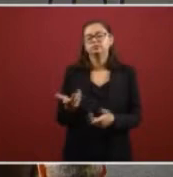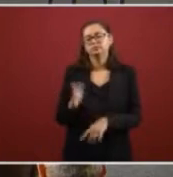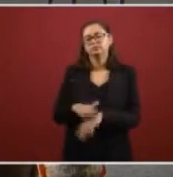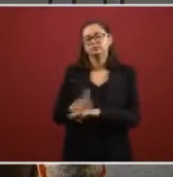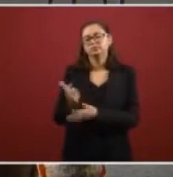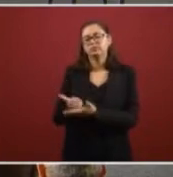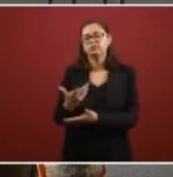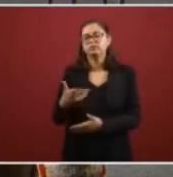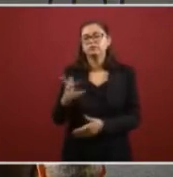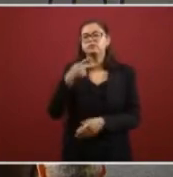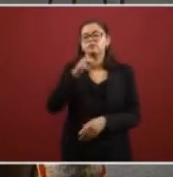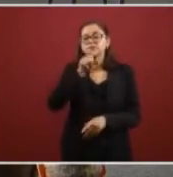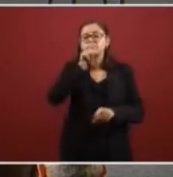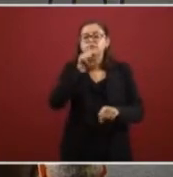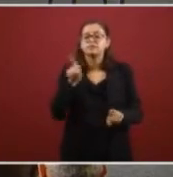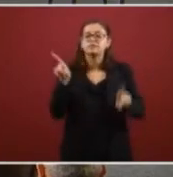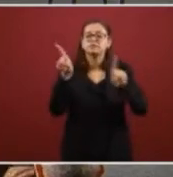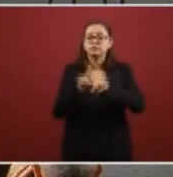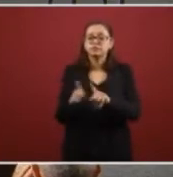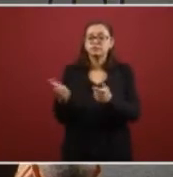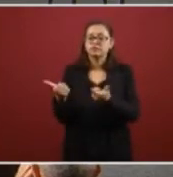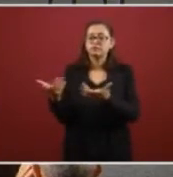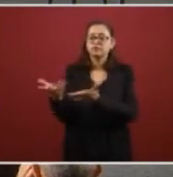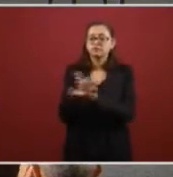So you can see that there is a